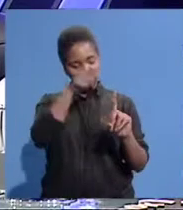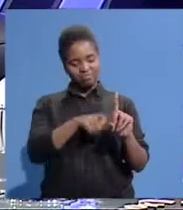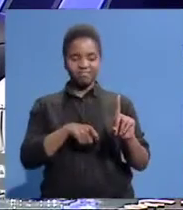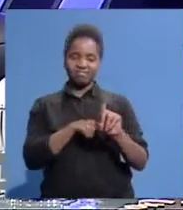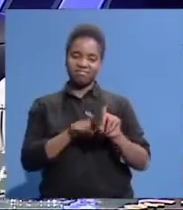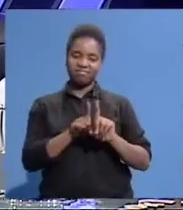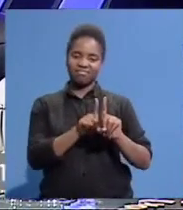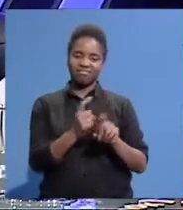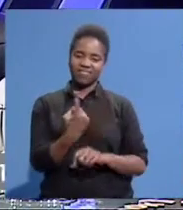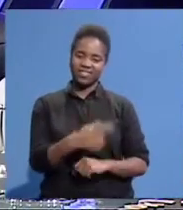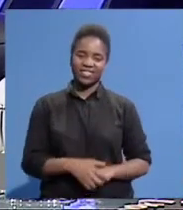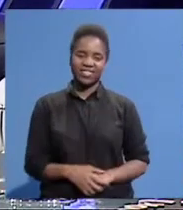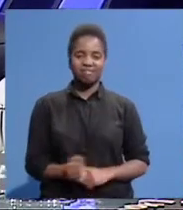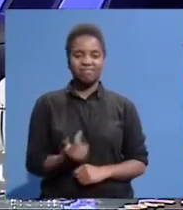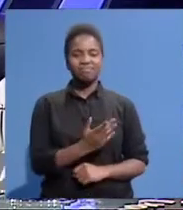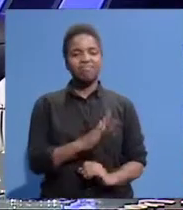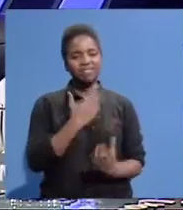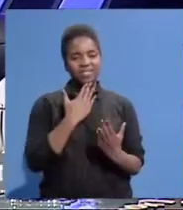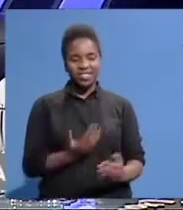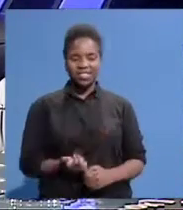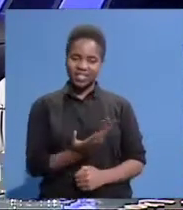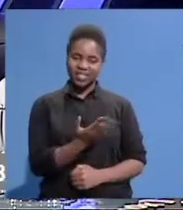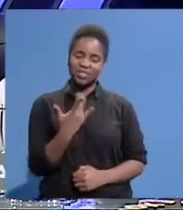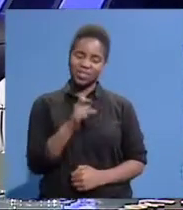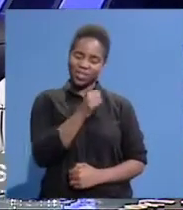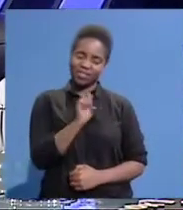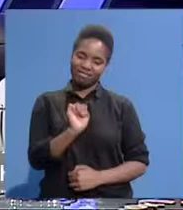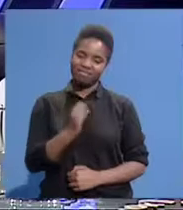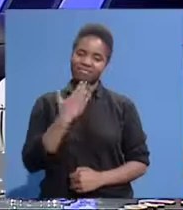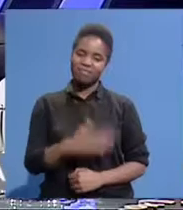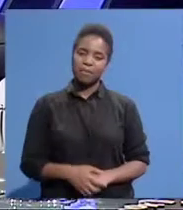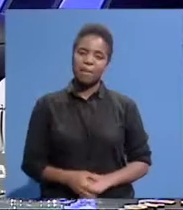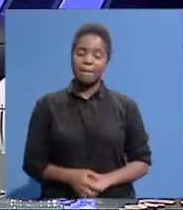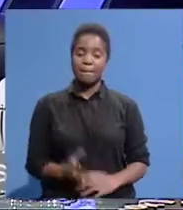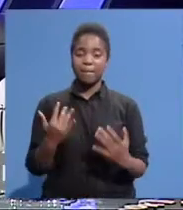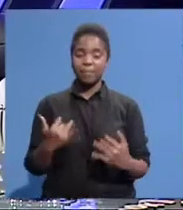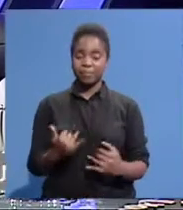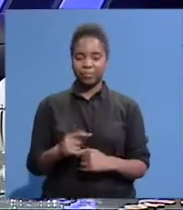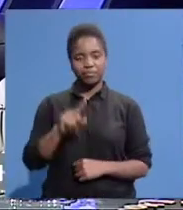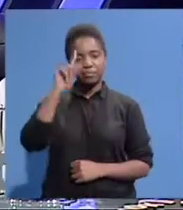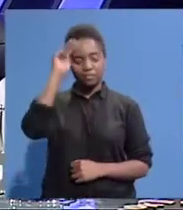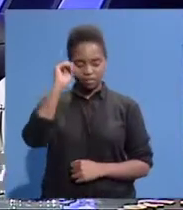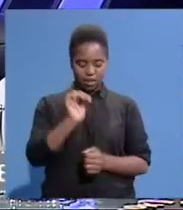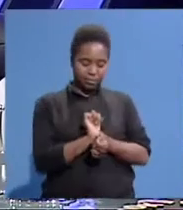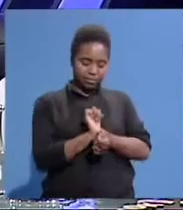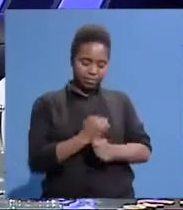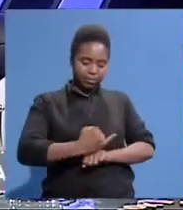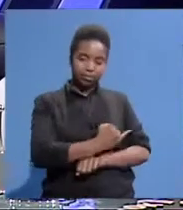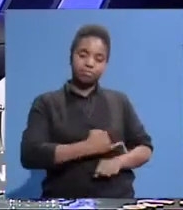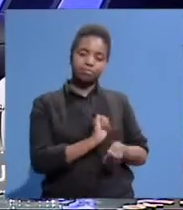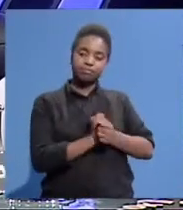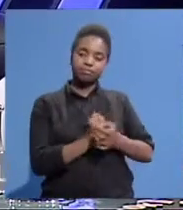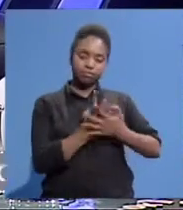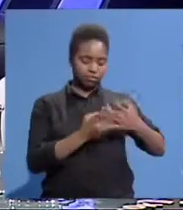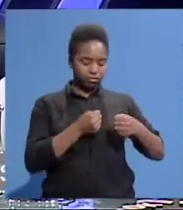Light. So, Vusi, thank you very much for doing that, for sharing it with us. Now, when Madiba was released from Robben Island as a political prisoner,